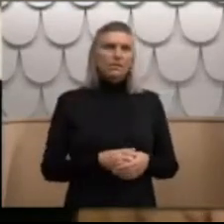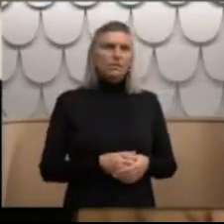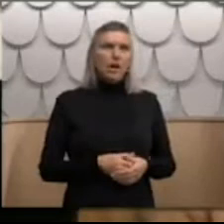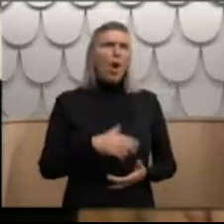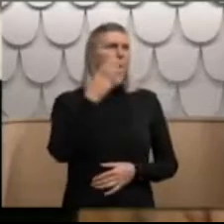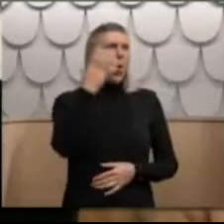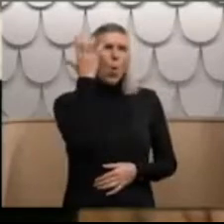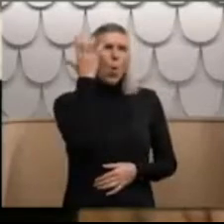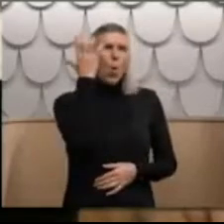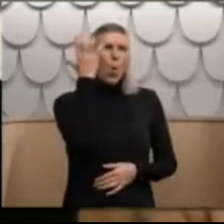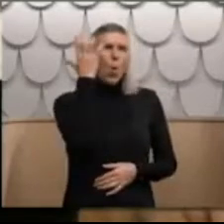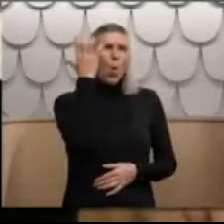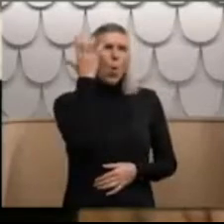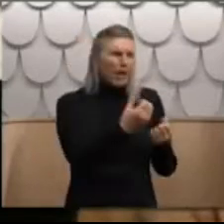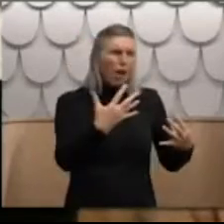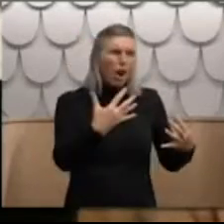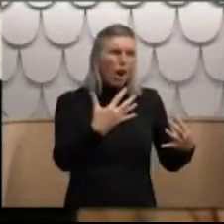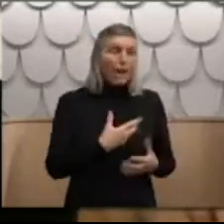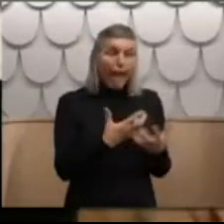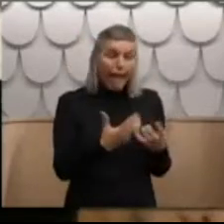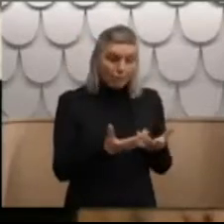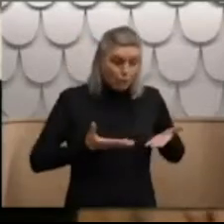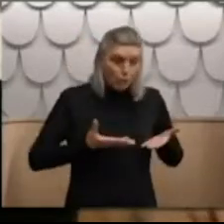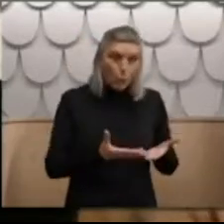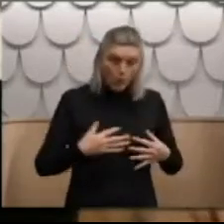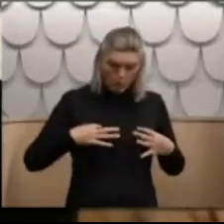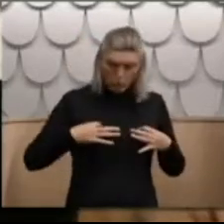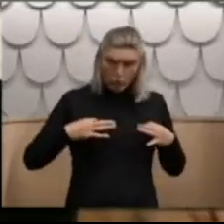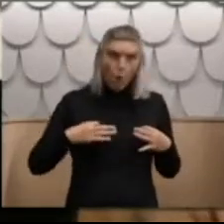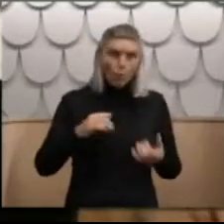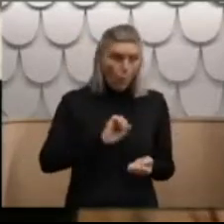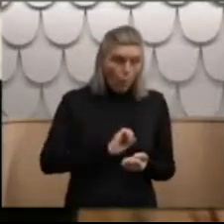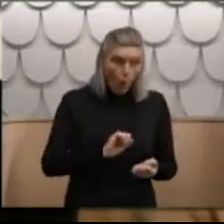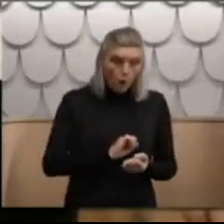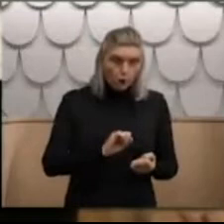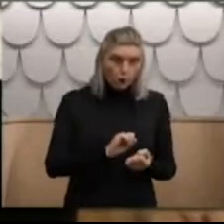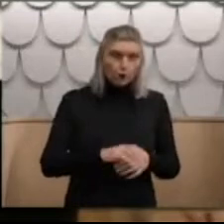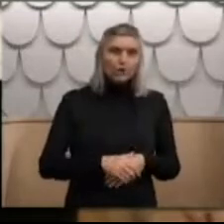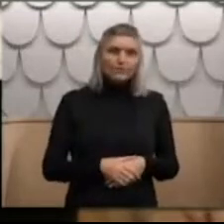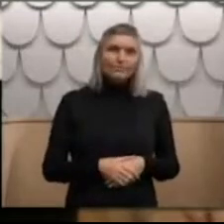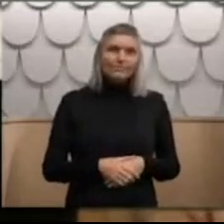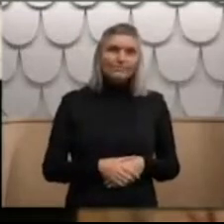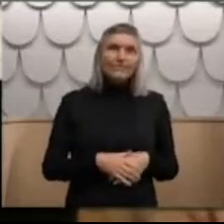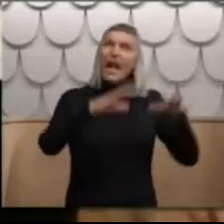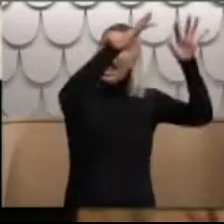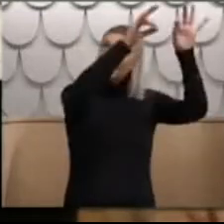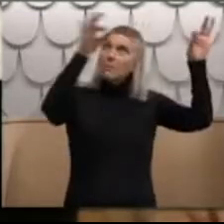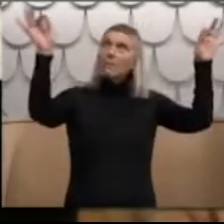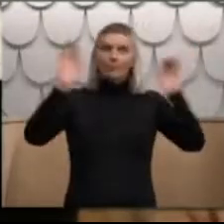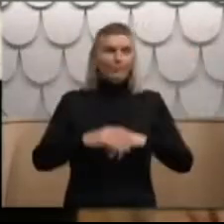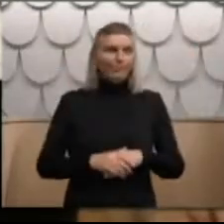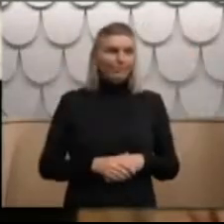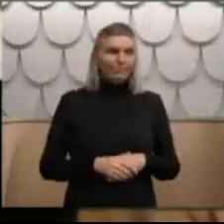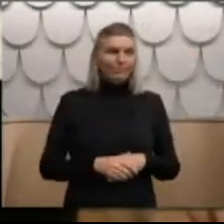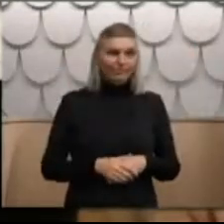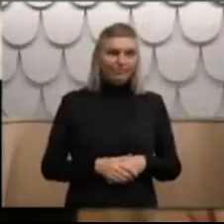It was awesome. She taught me a lot. Taught me how to cook and wash clothes and hang the clothes up and all that, dig the